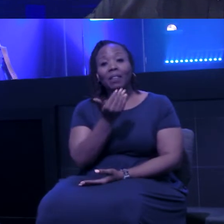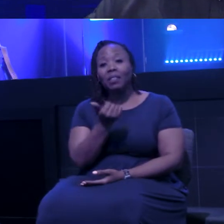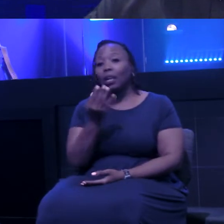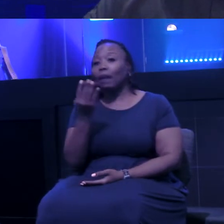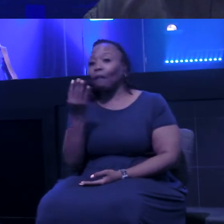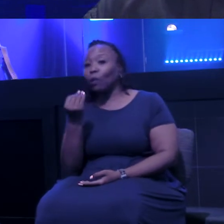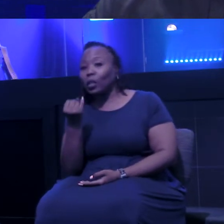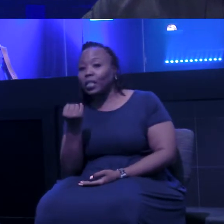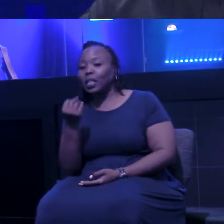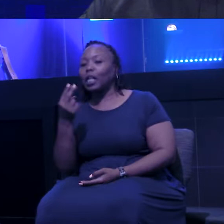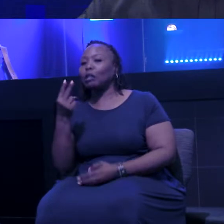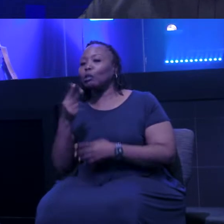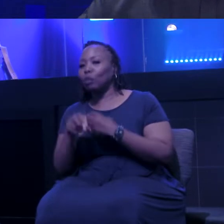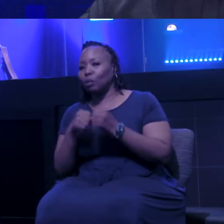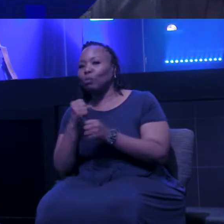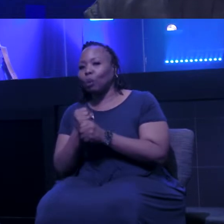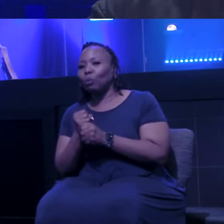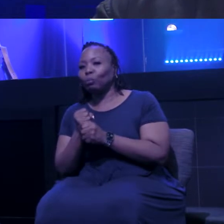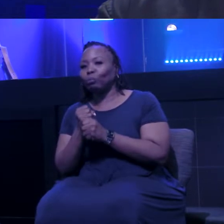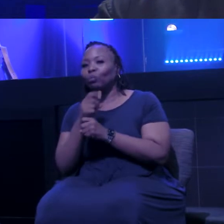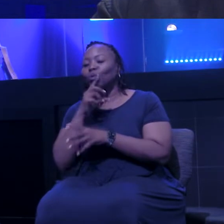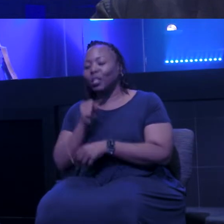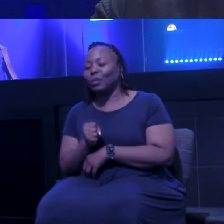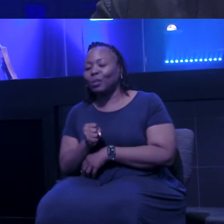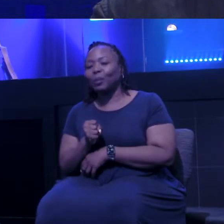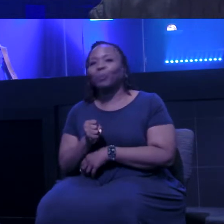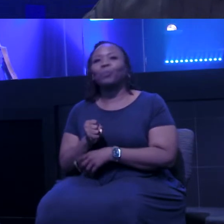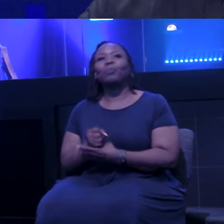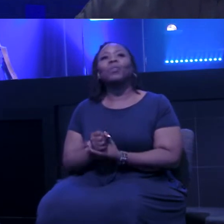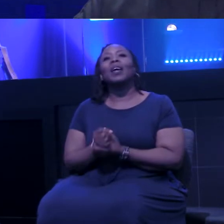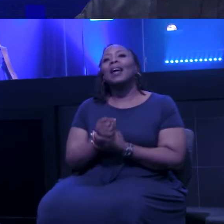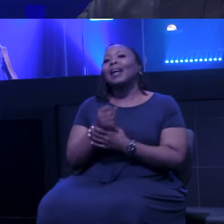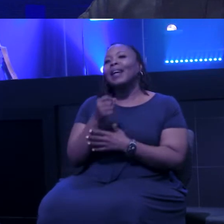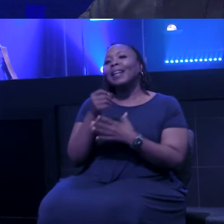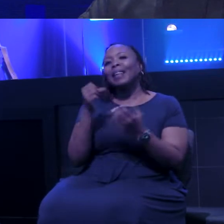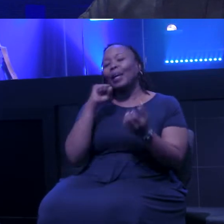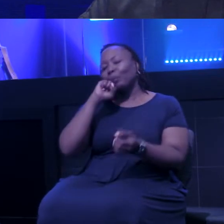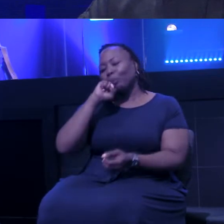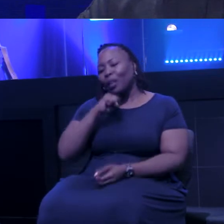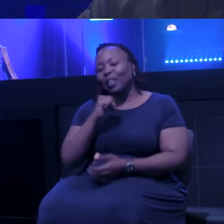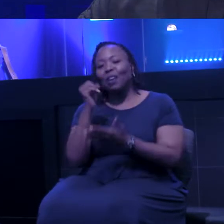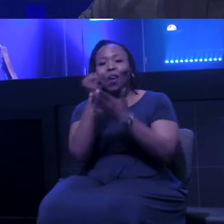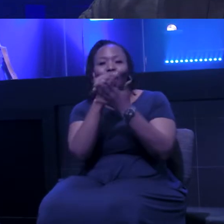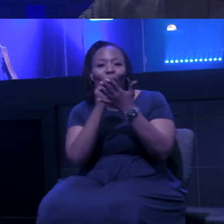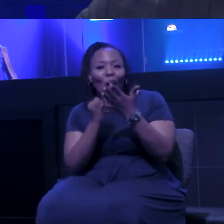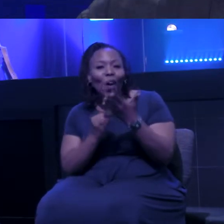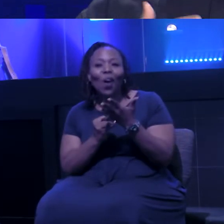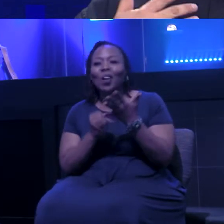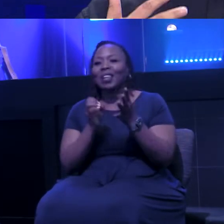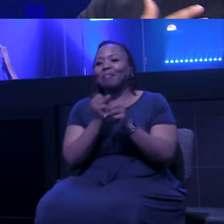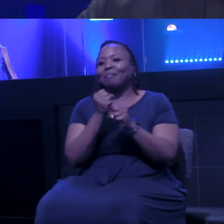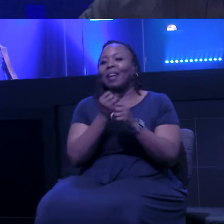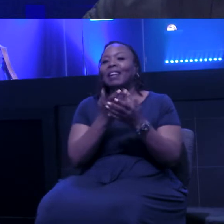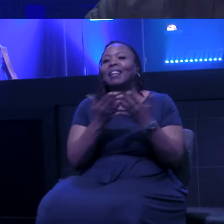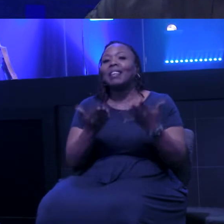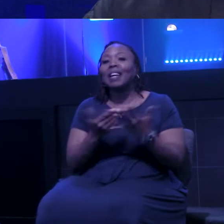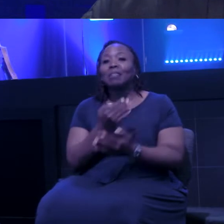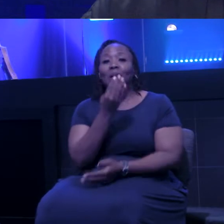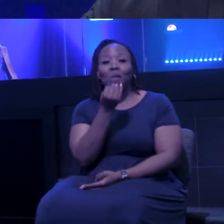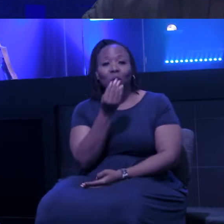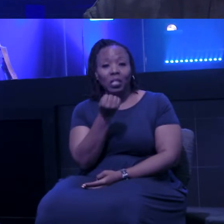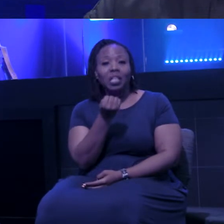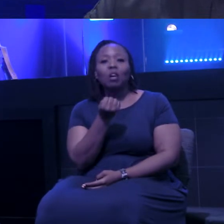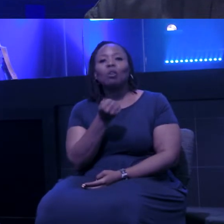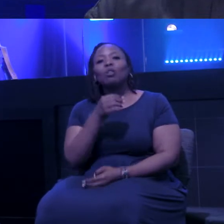2 years old. Our 15 and 14-year-old, they love art and they love crafts. My 14-year-old, her name is Gabby.